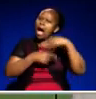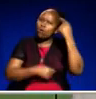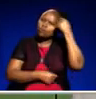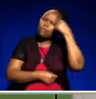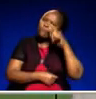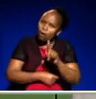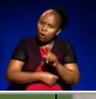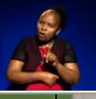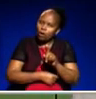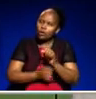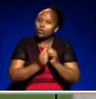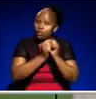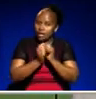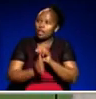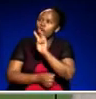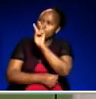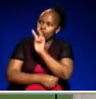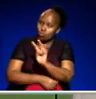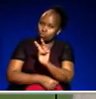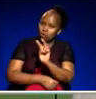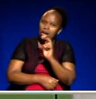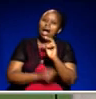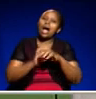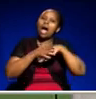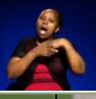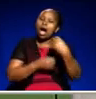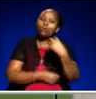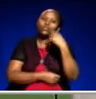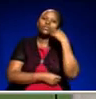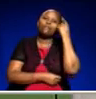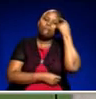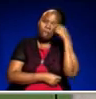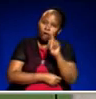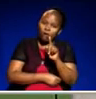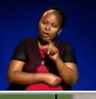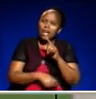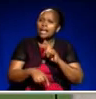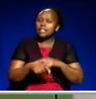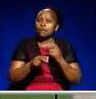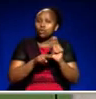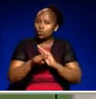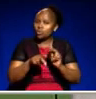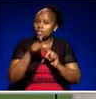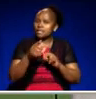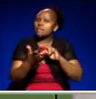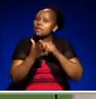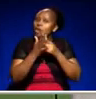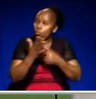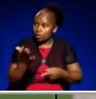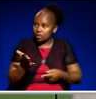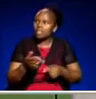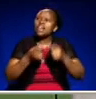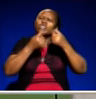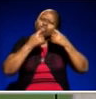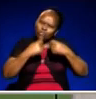Can we read together, Lana? Look out for. When we use this, it means to